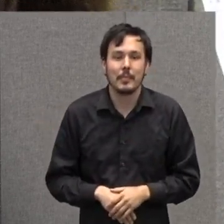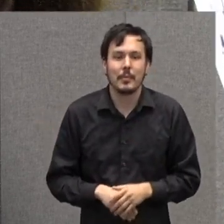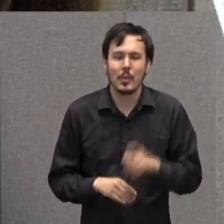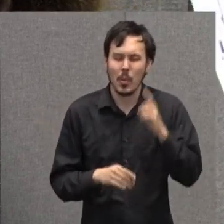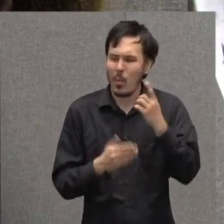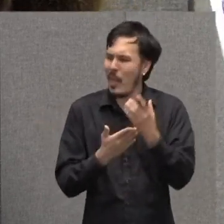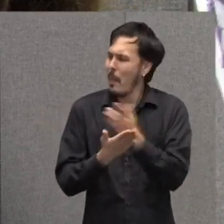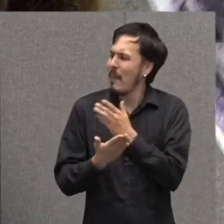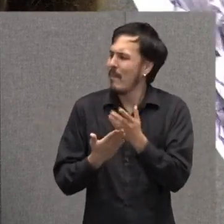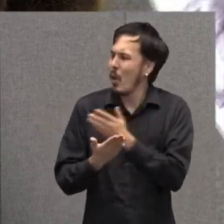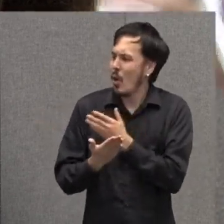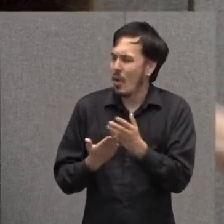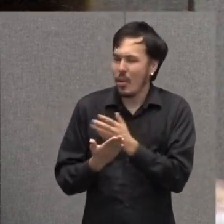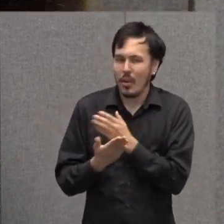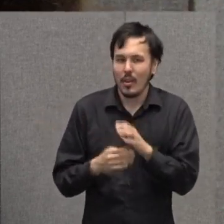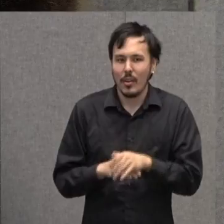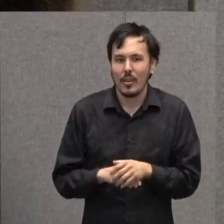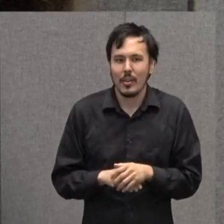that?